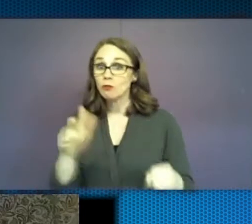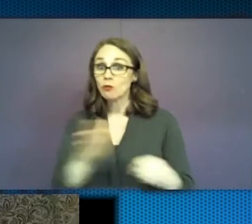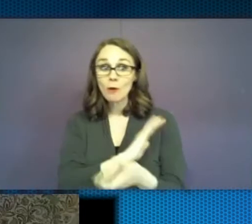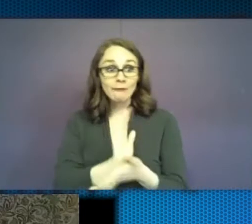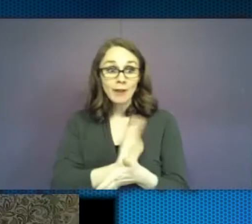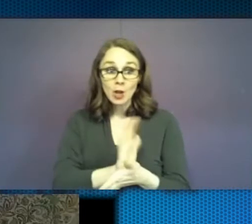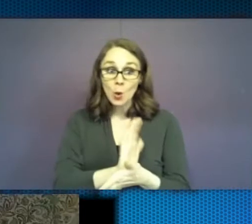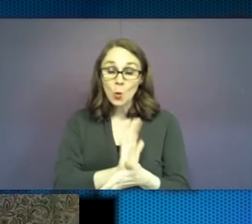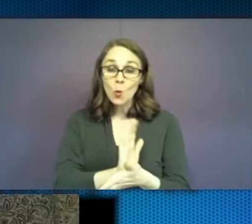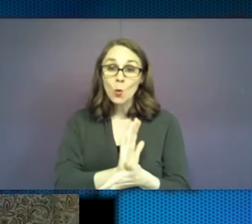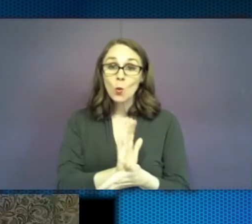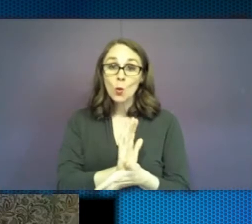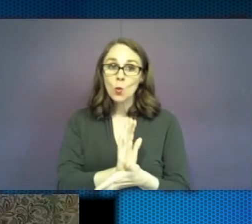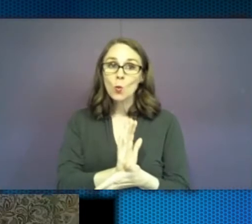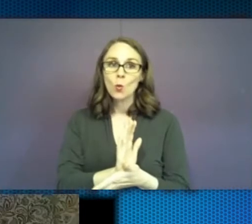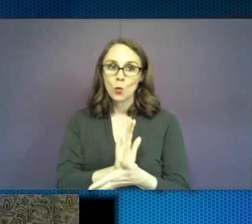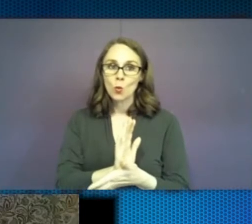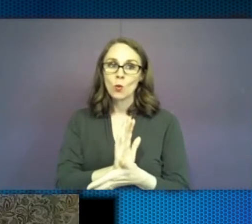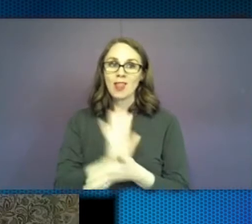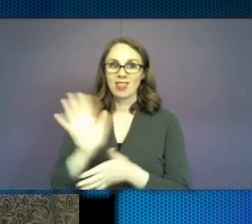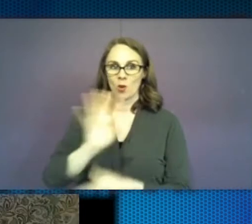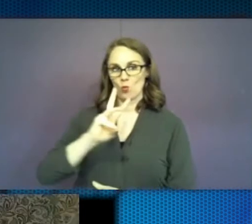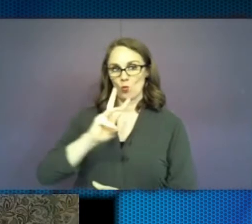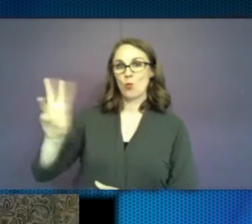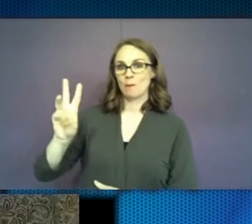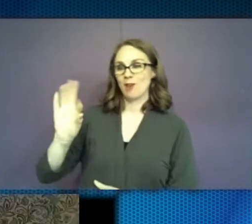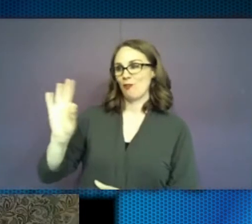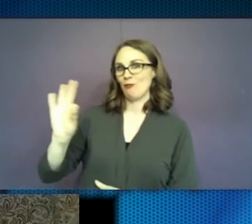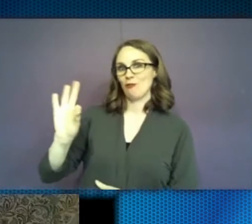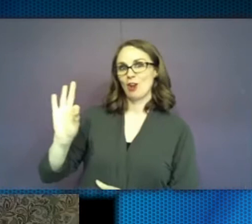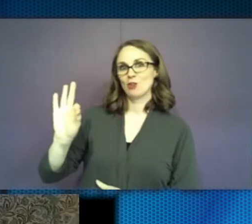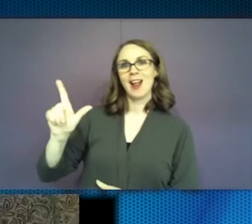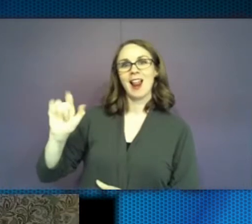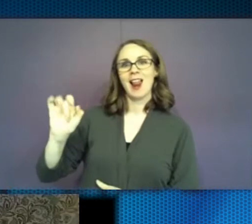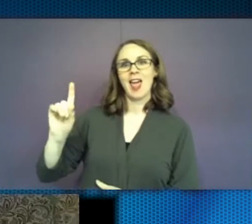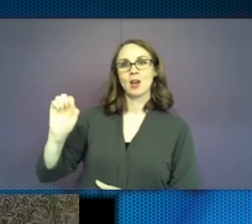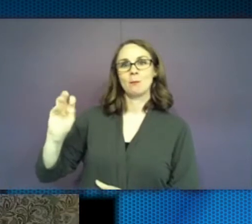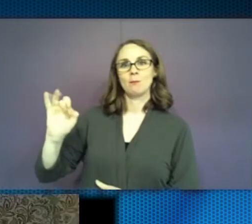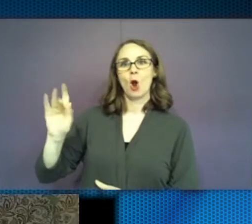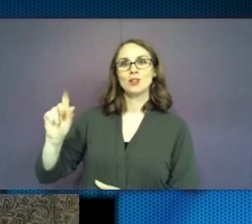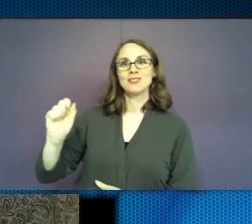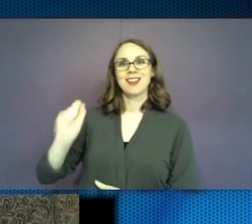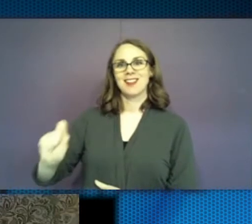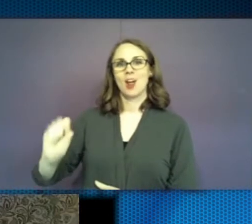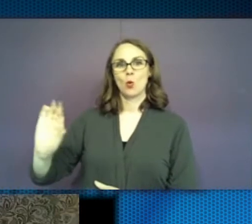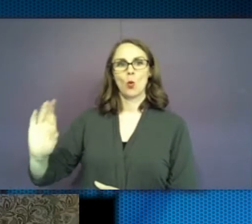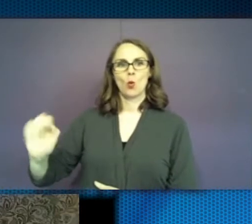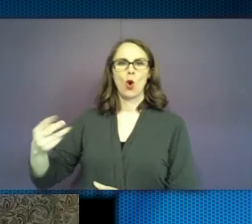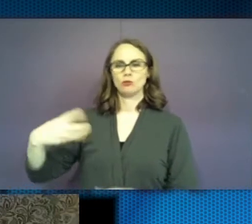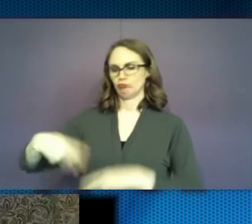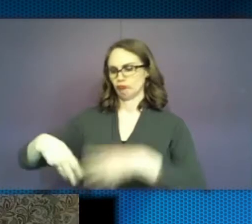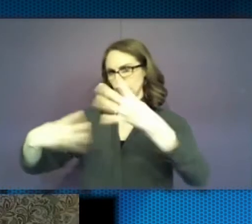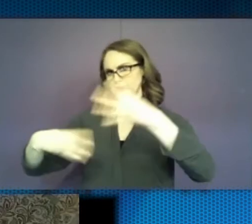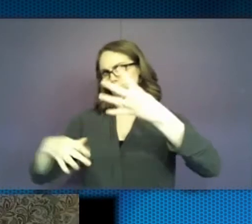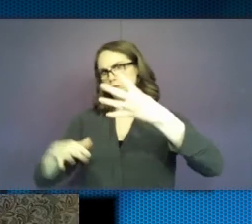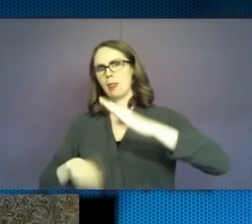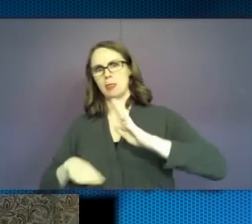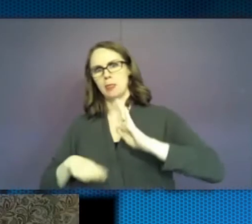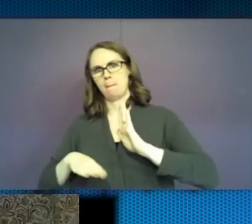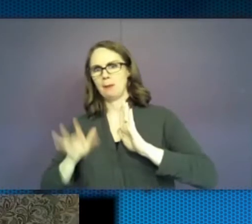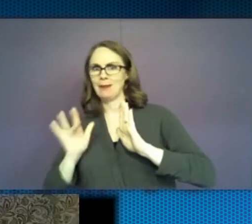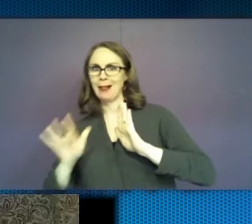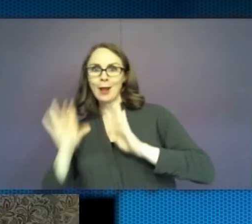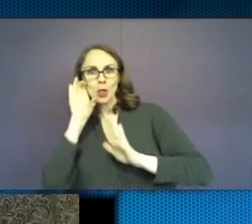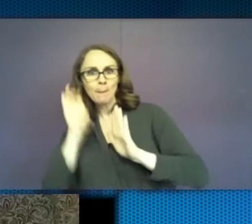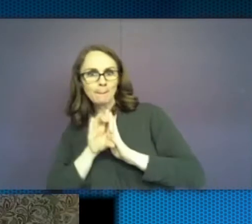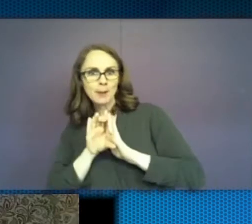video, it's on their website, fredericklandmarks.org. Just scroll down to the bottom, either click on the picture or